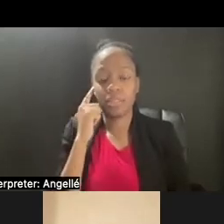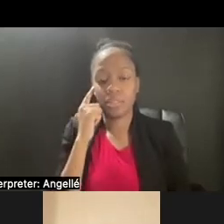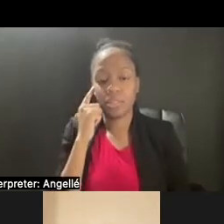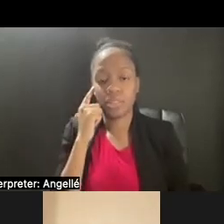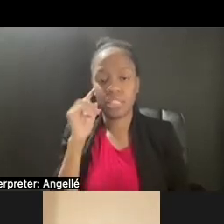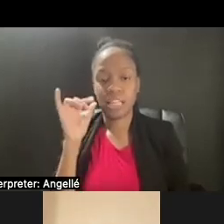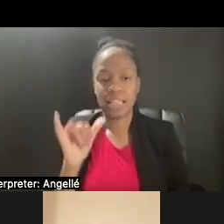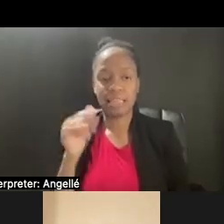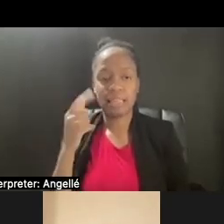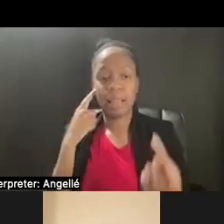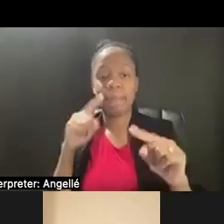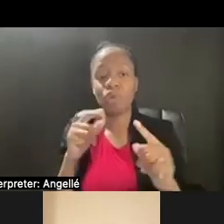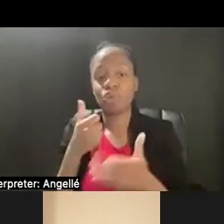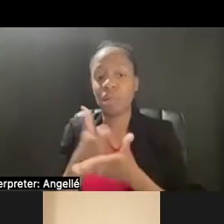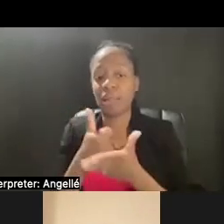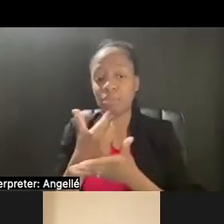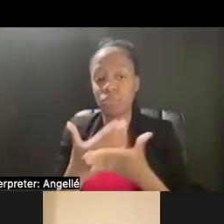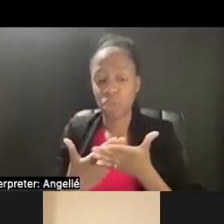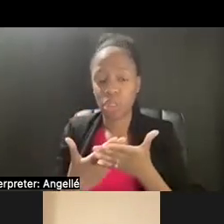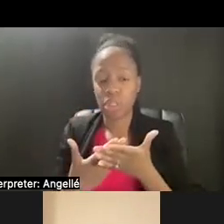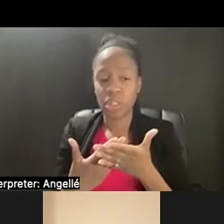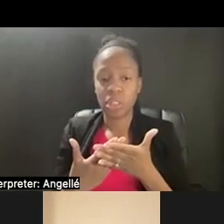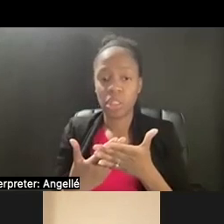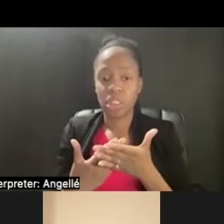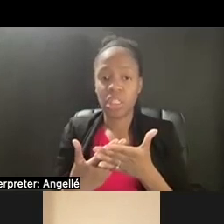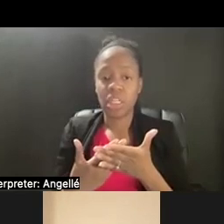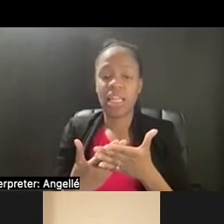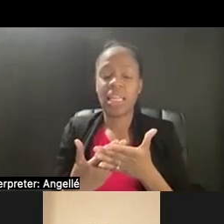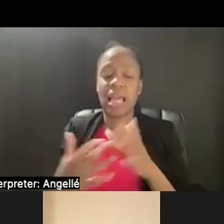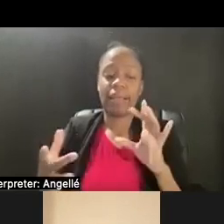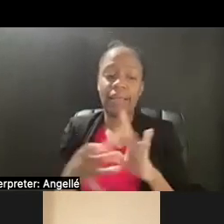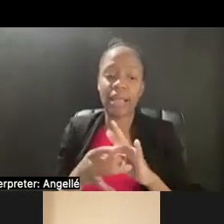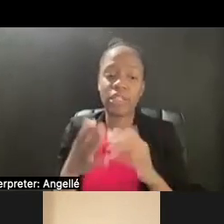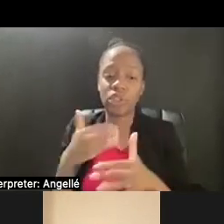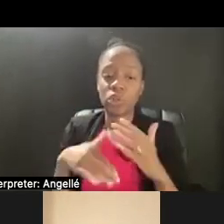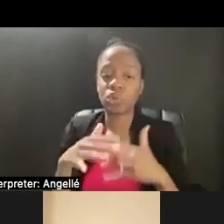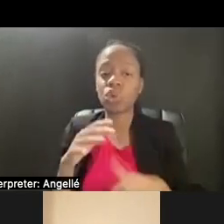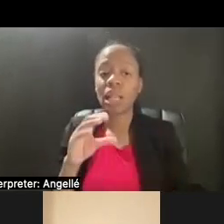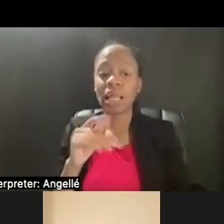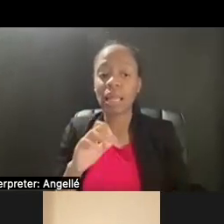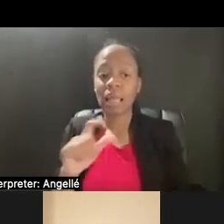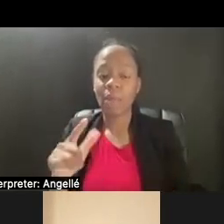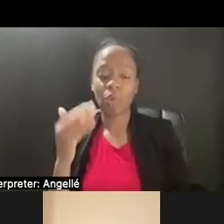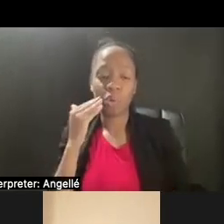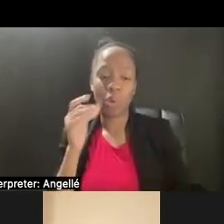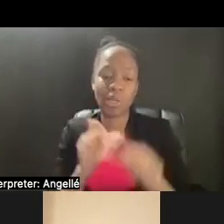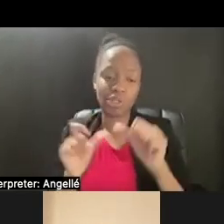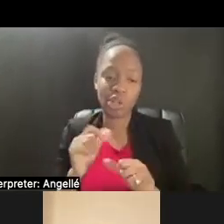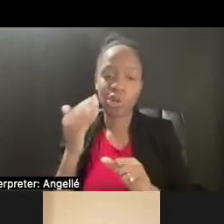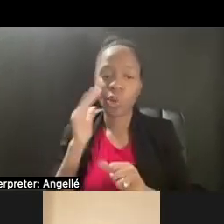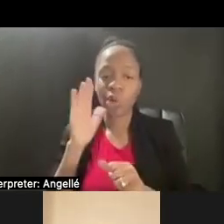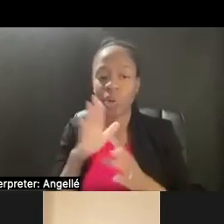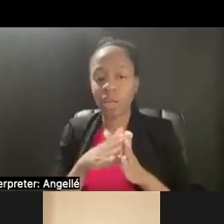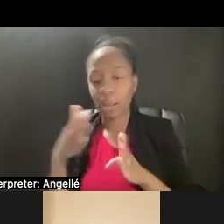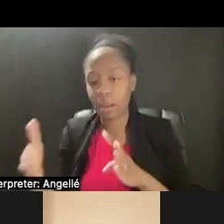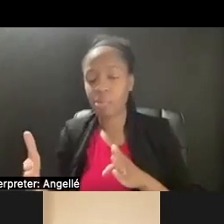aid aspect of it, bridging that social capital and getting to know one another, and getting to know your neighbors, getting to know your